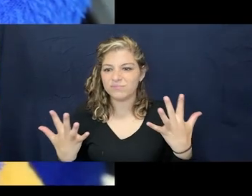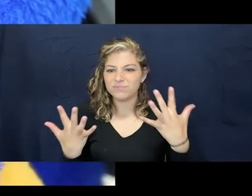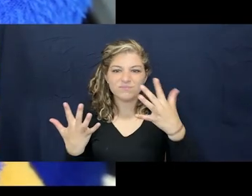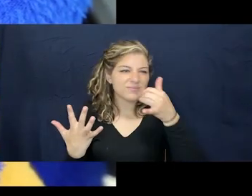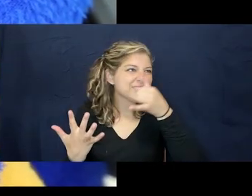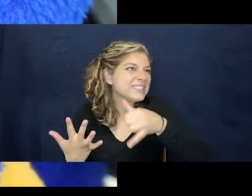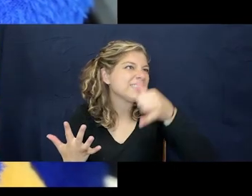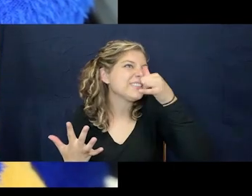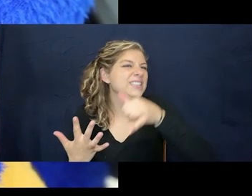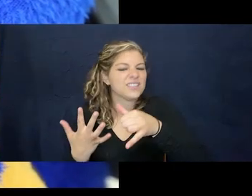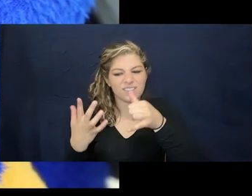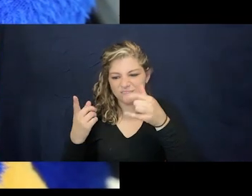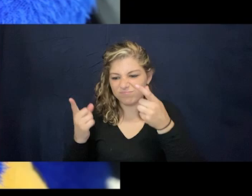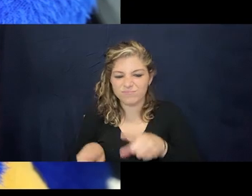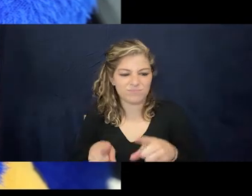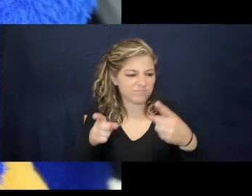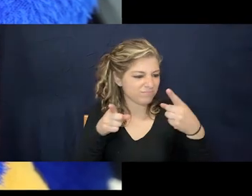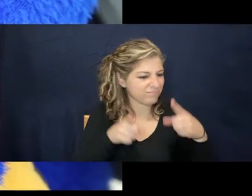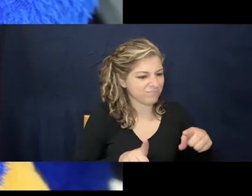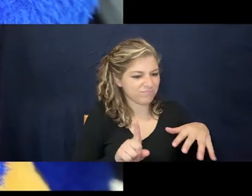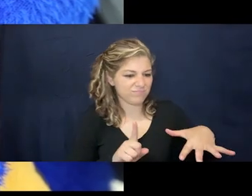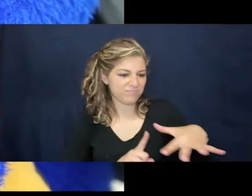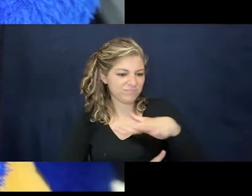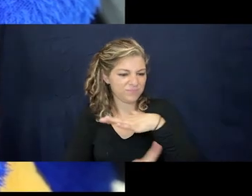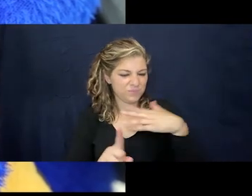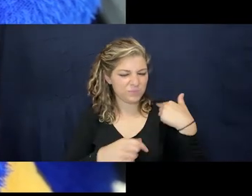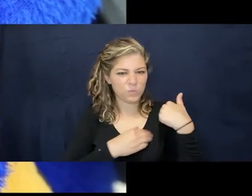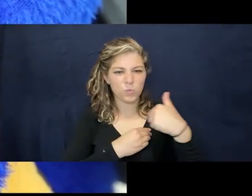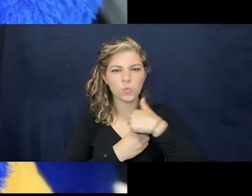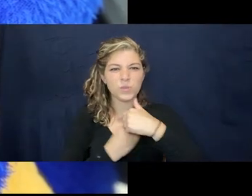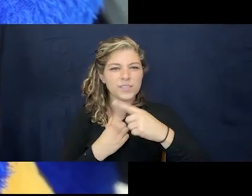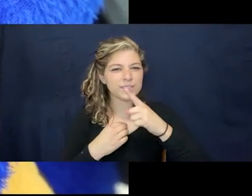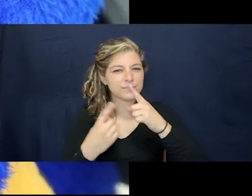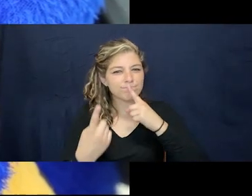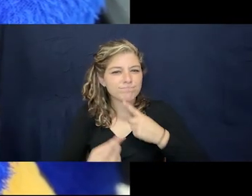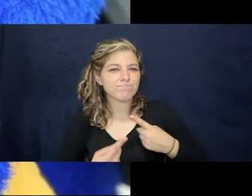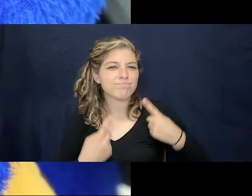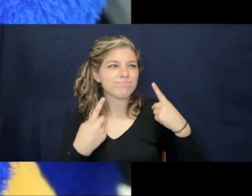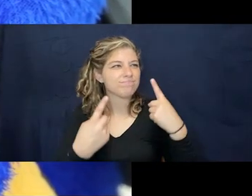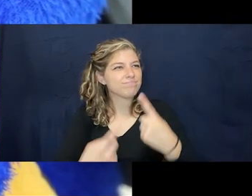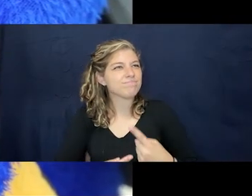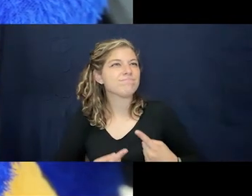I've grown tired of the silly cliches. We